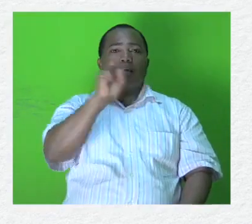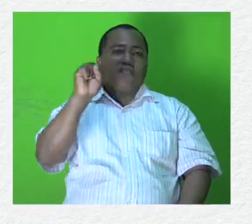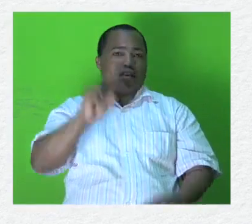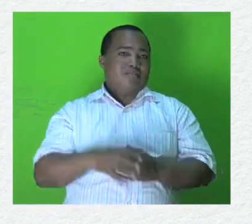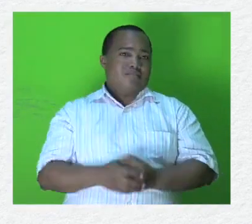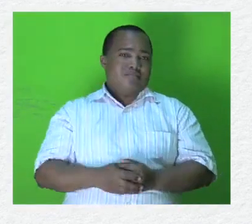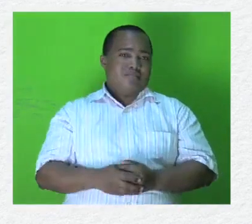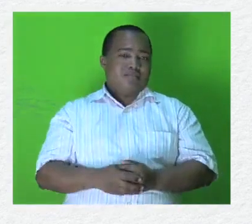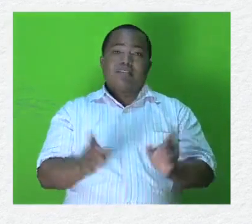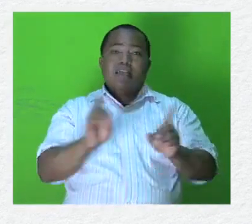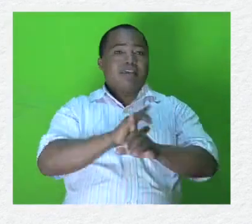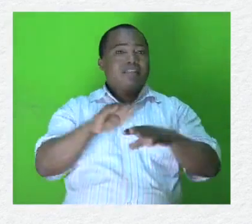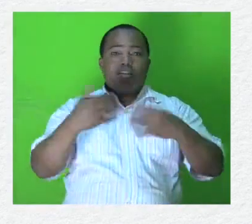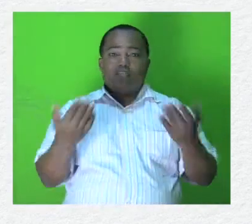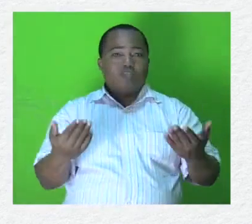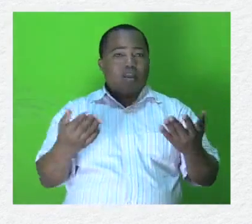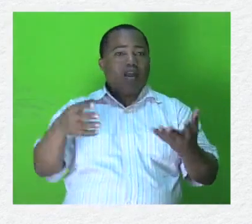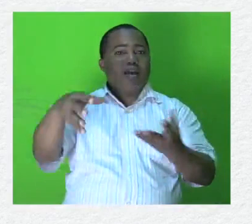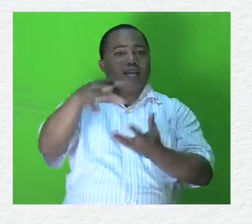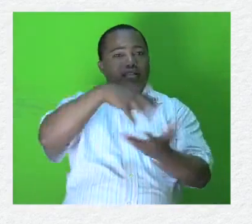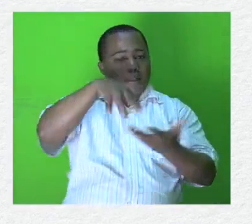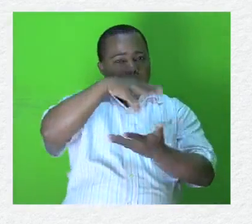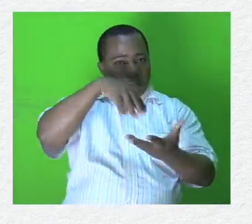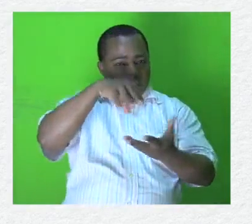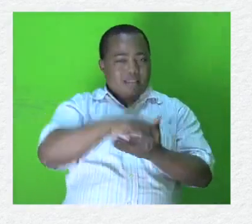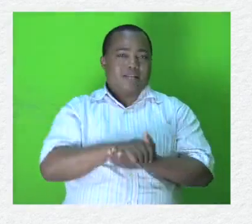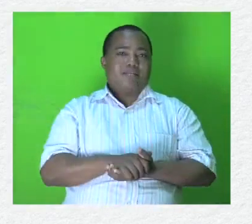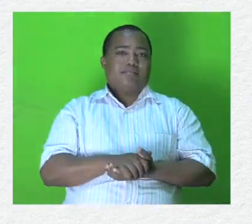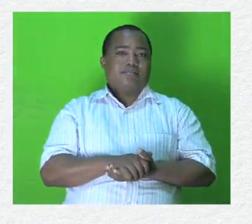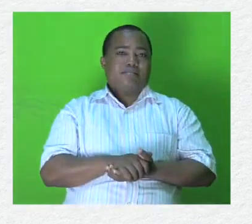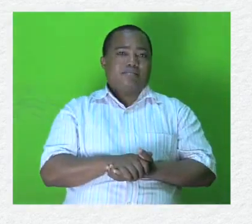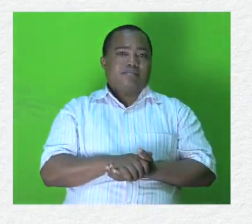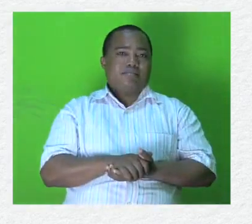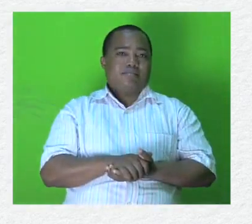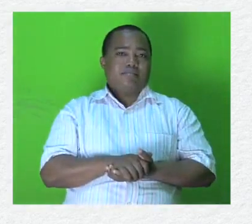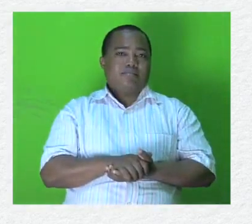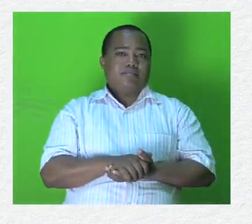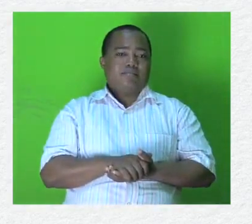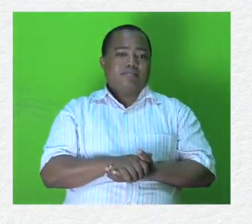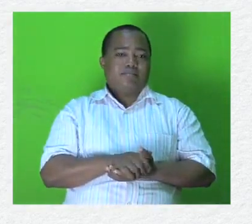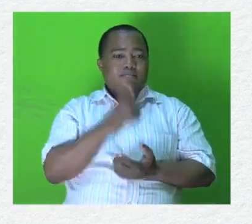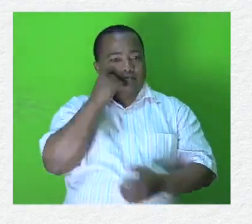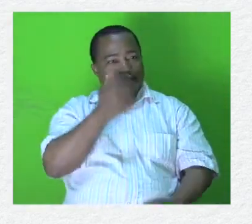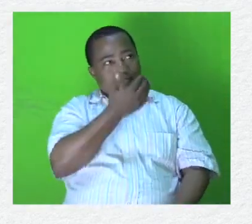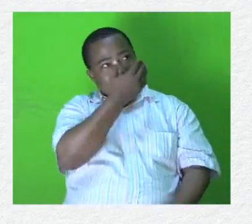There is no component from the mixture is attracted by the magnet.